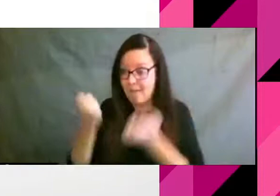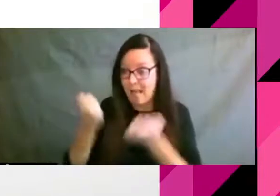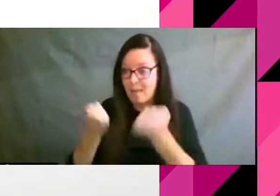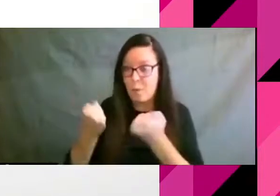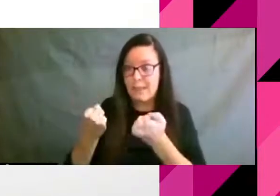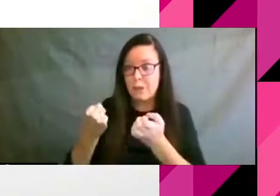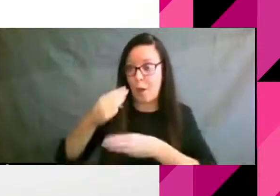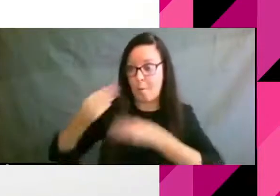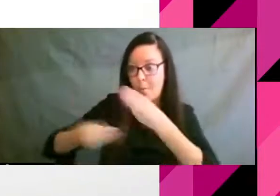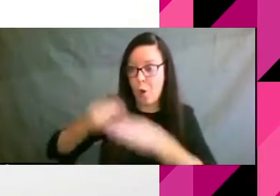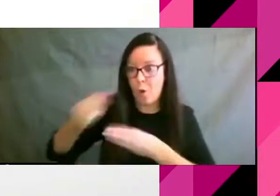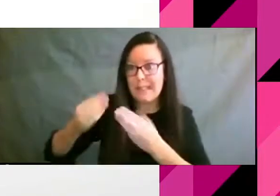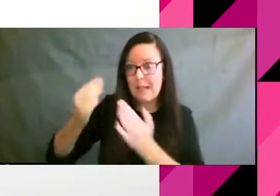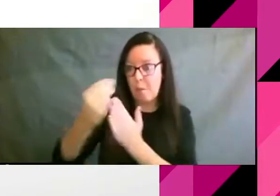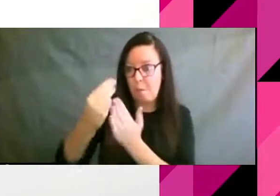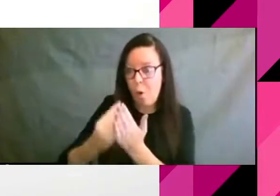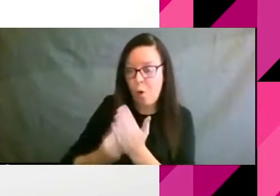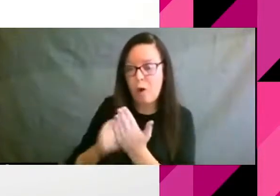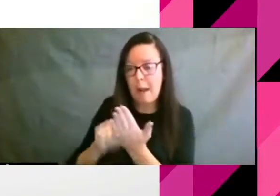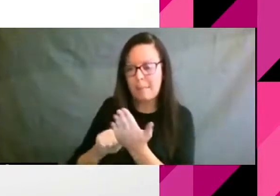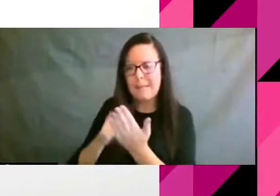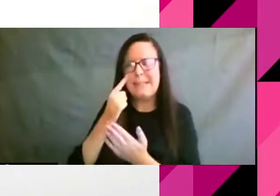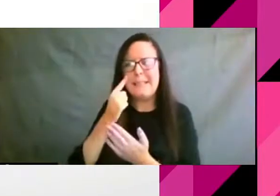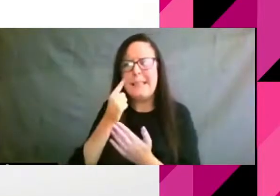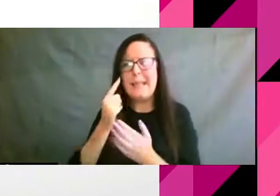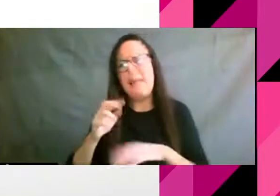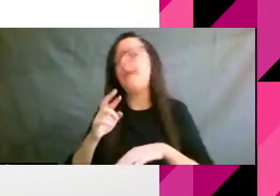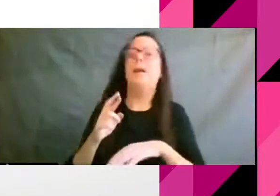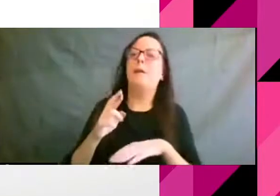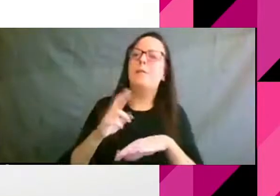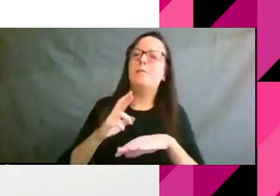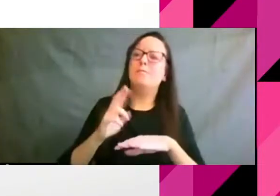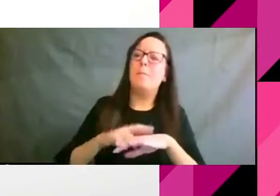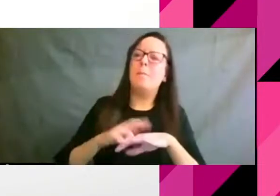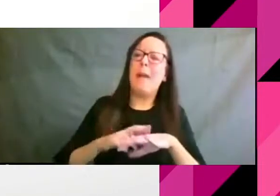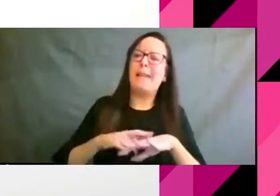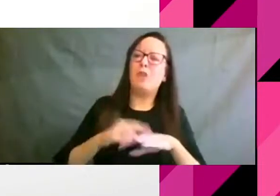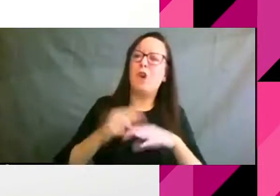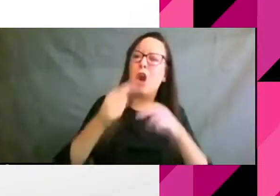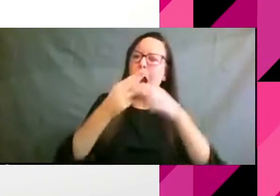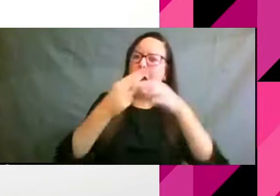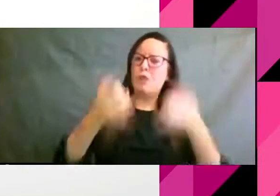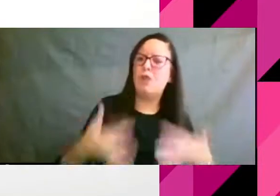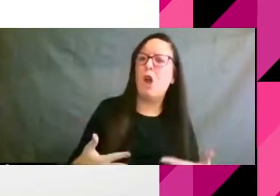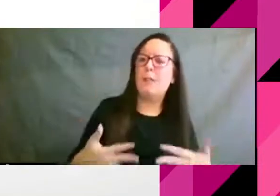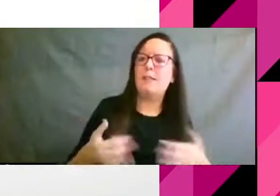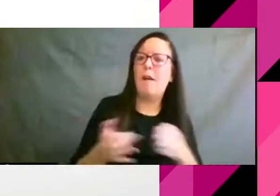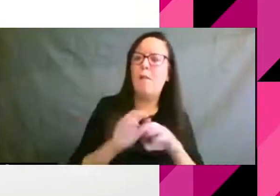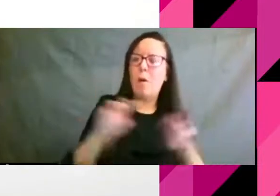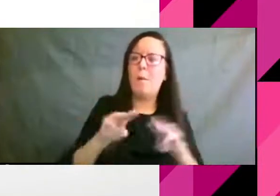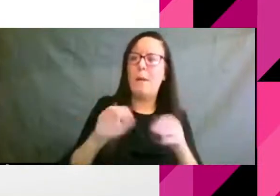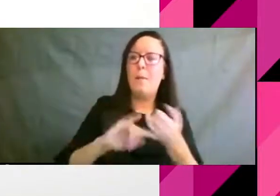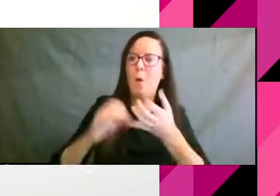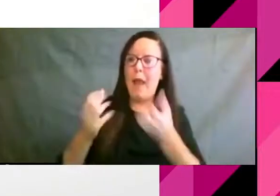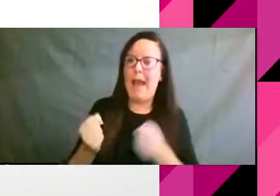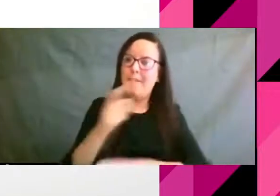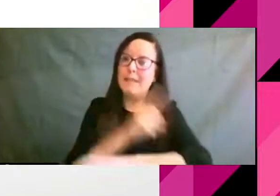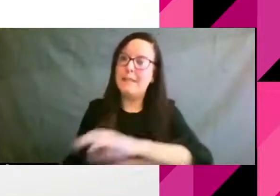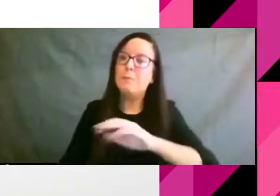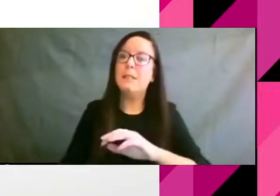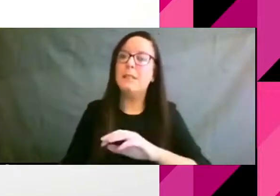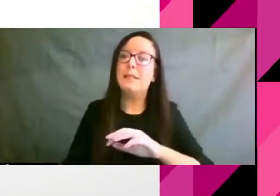programs and achieve better outcomes for people with disability. We expect the strategy will be launched in